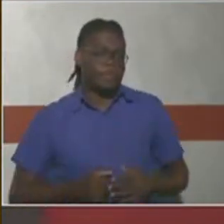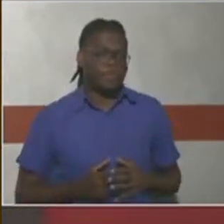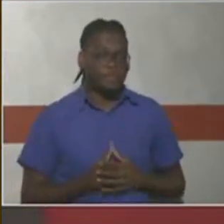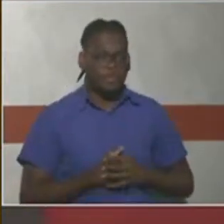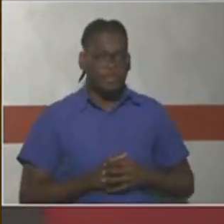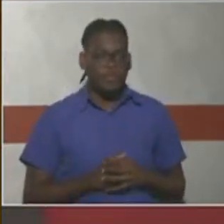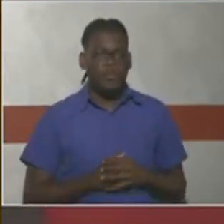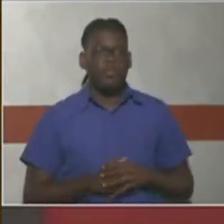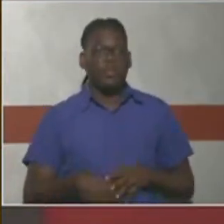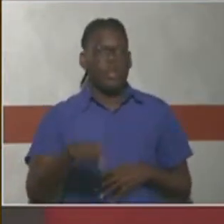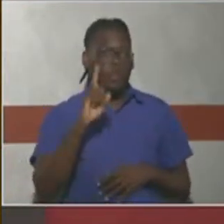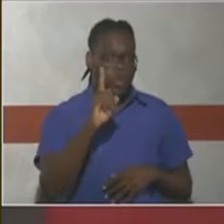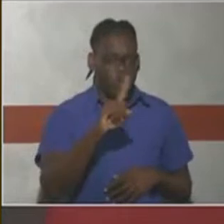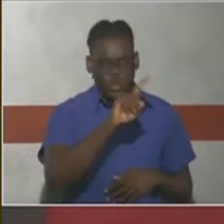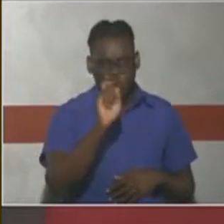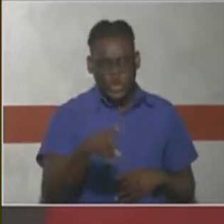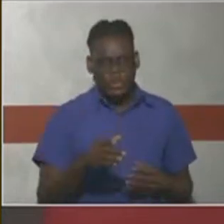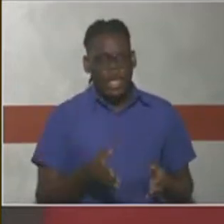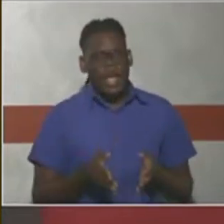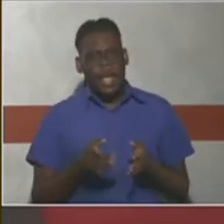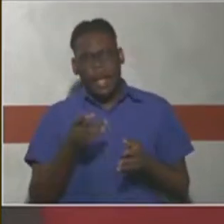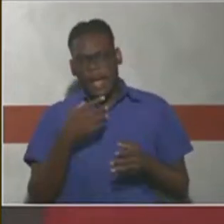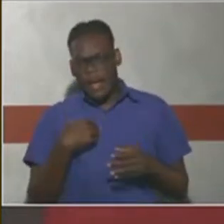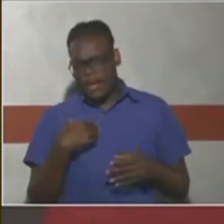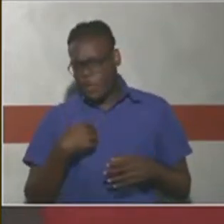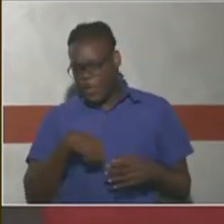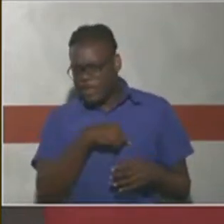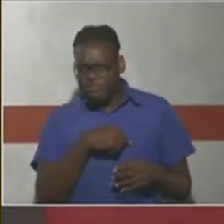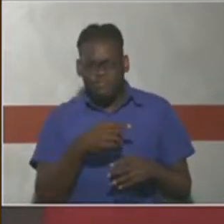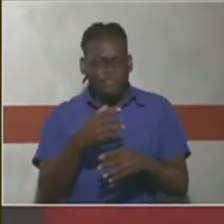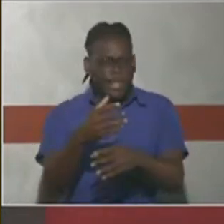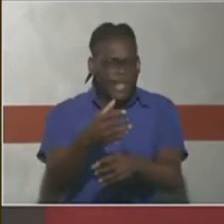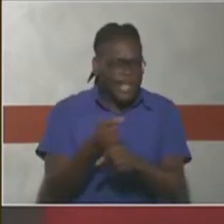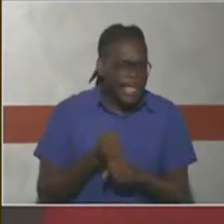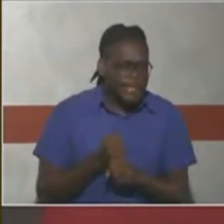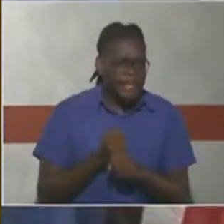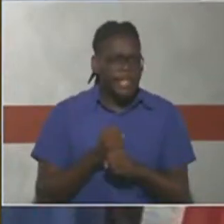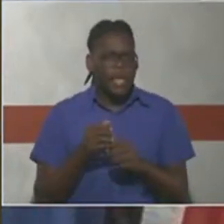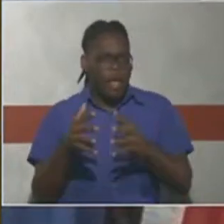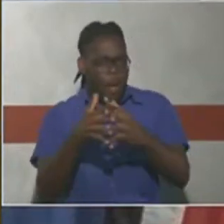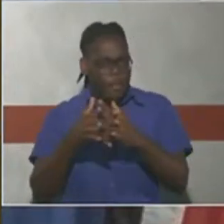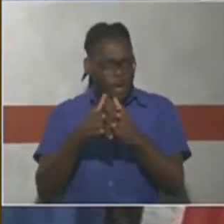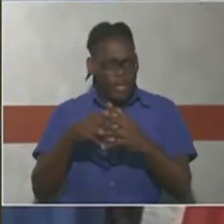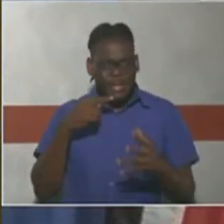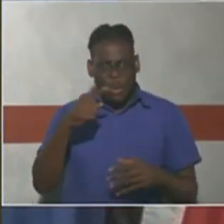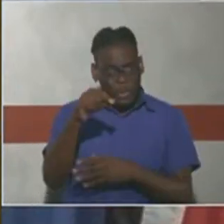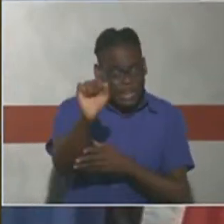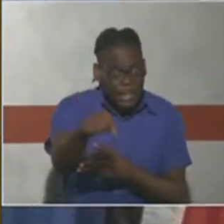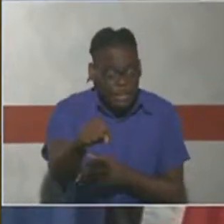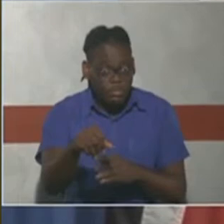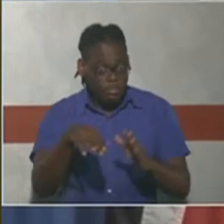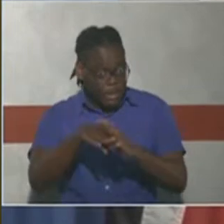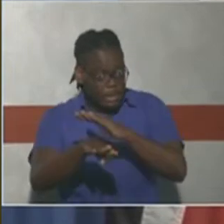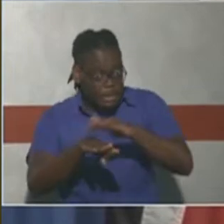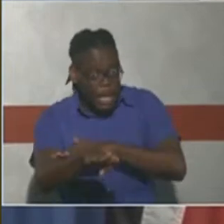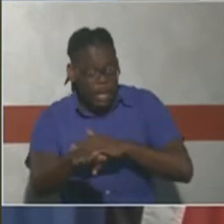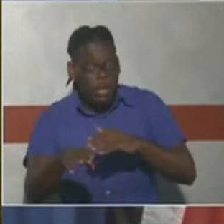what does that mean for the Lauren Manley gas field? Lauren Manley. It means that